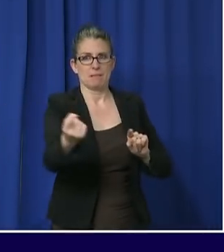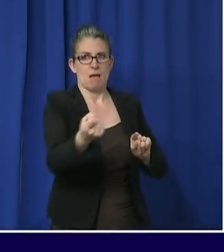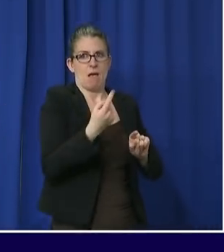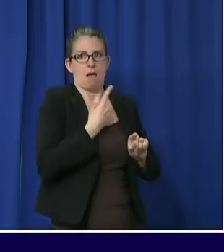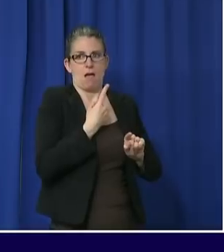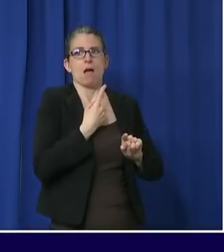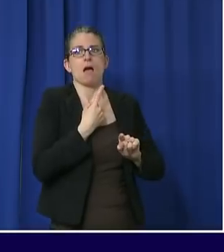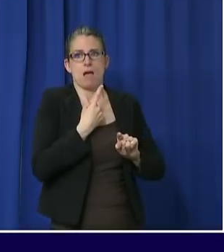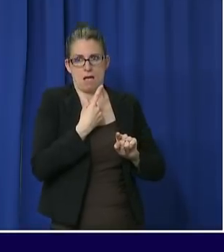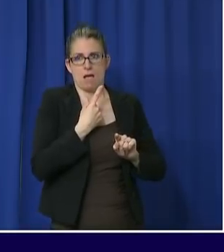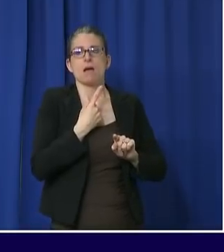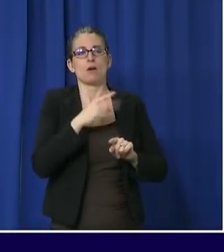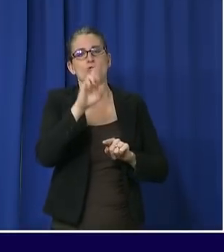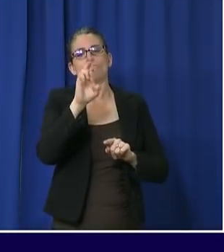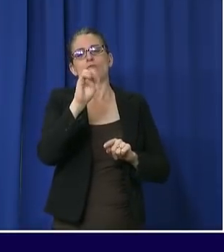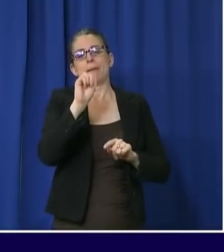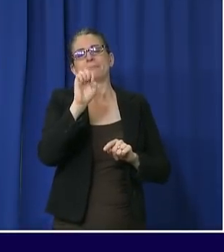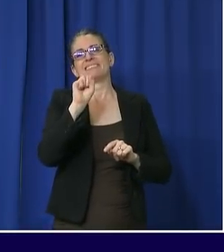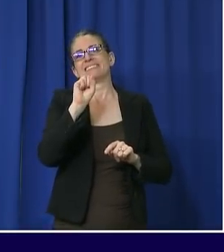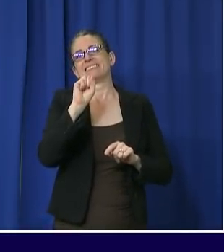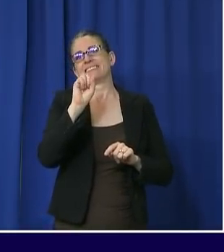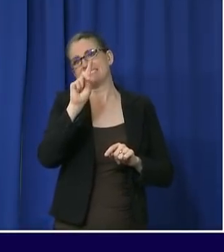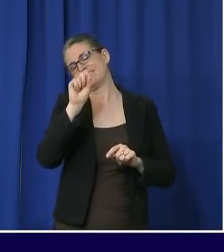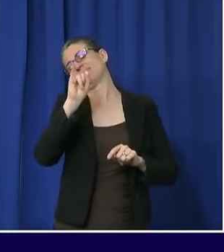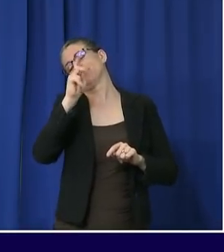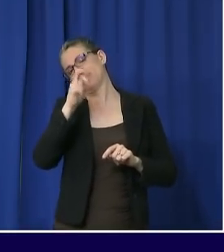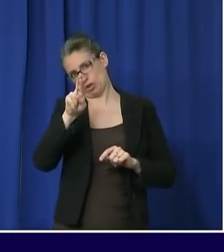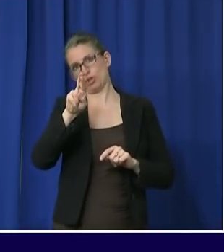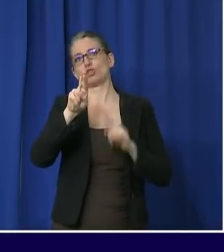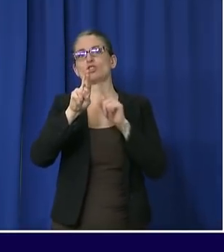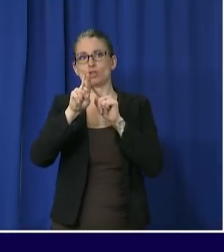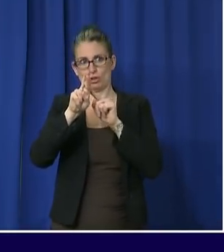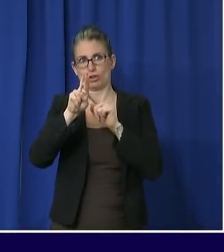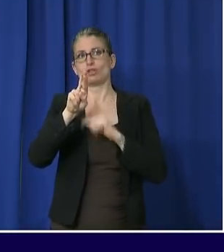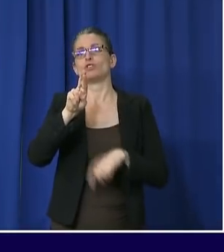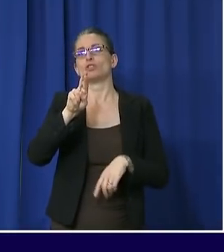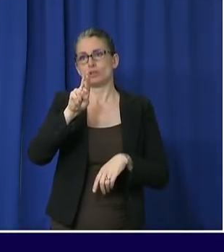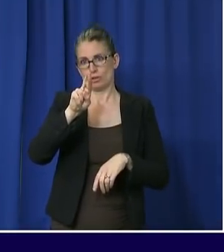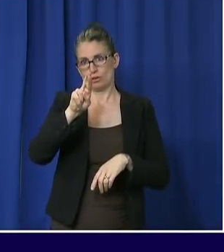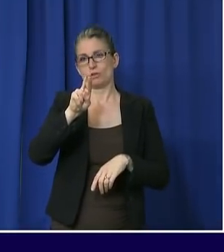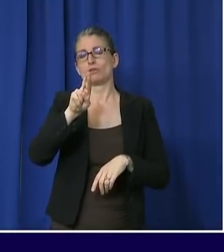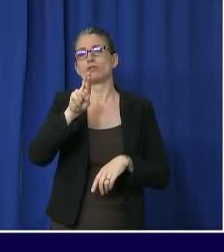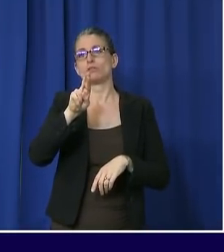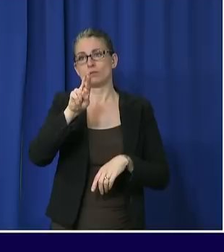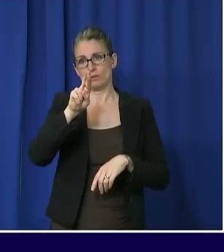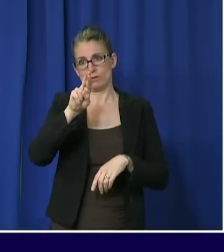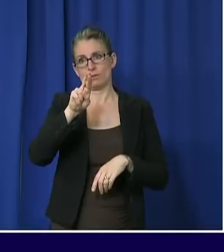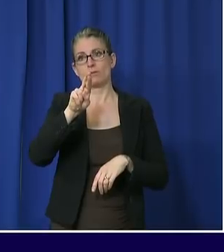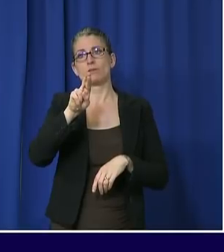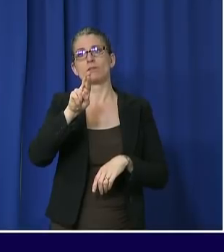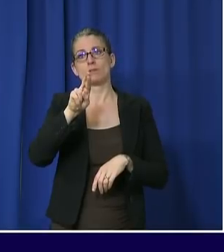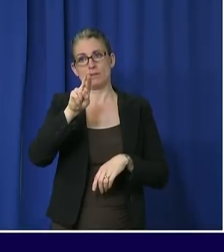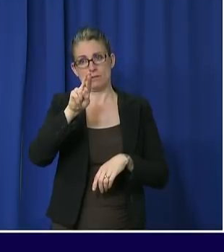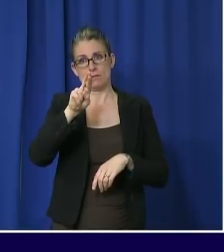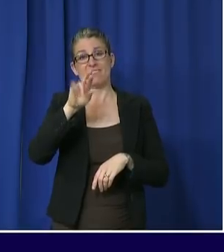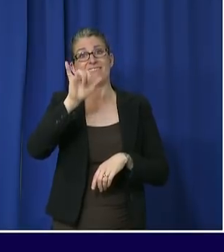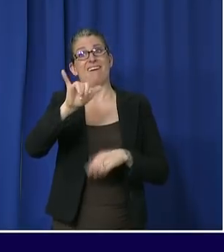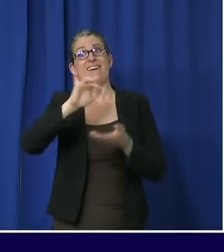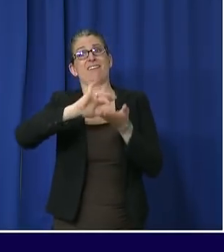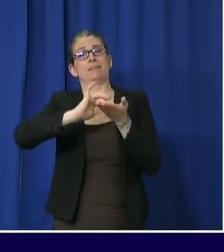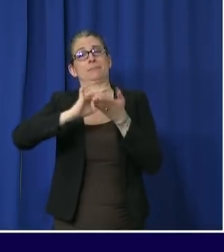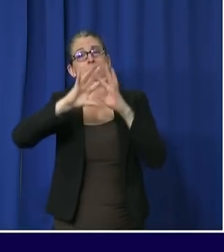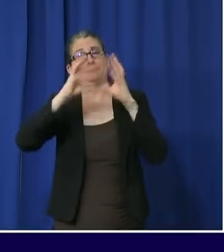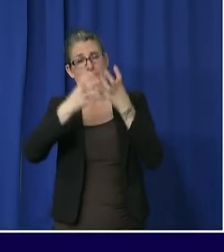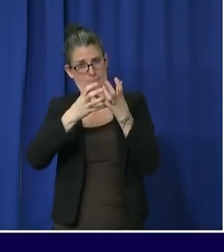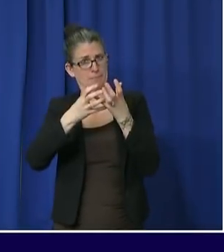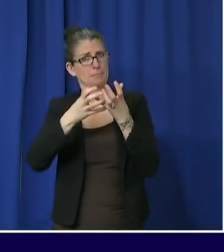past. And I think today we've seen reports that the U.S. is going to get, I think it's a little over